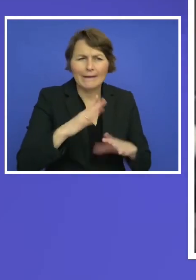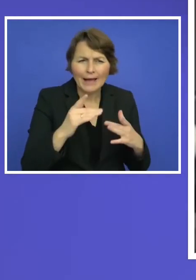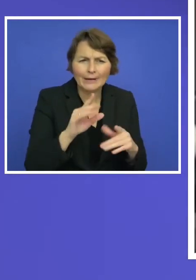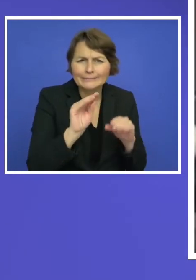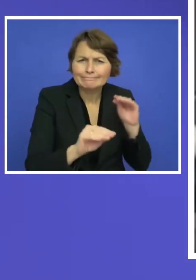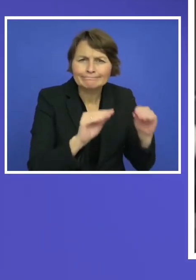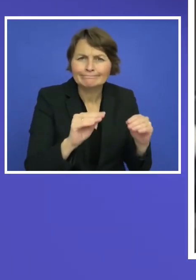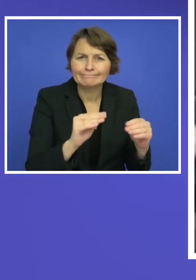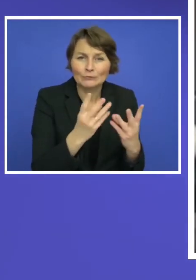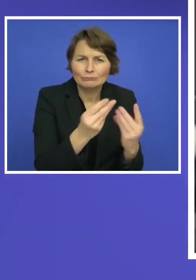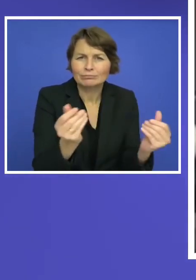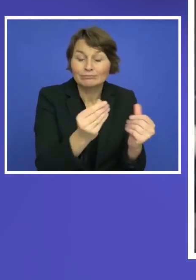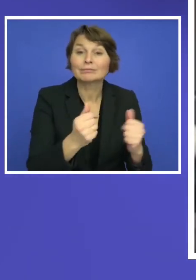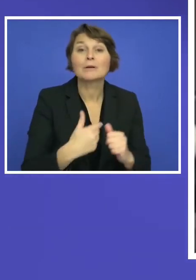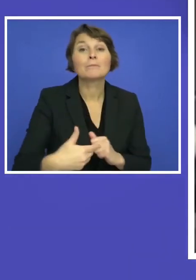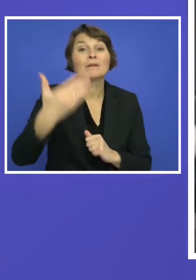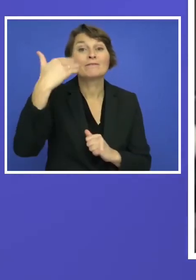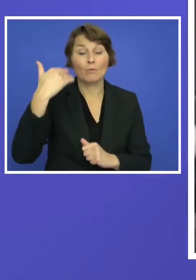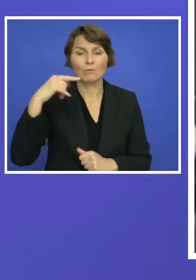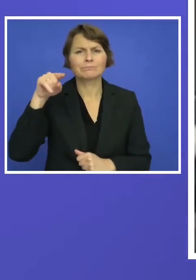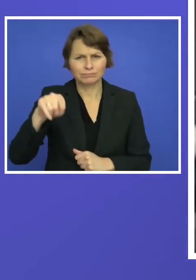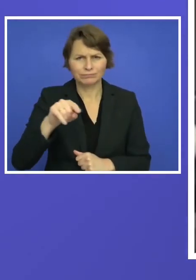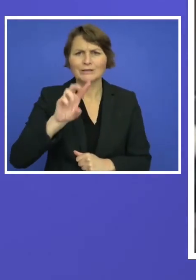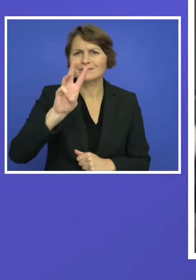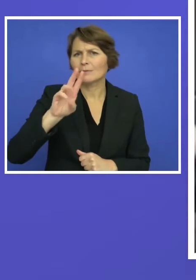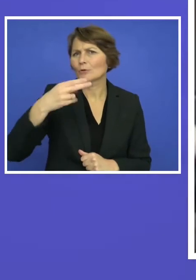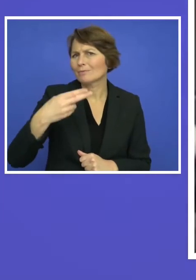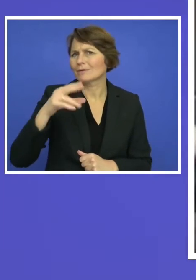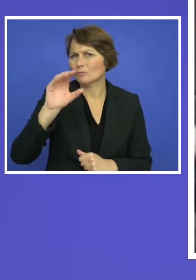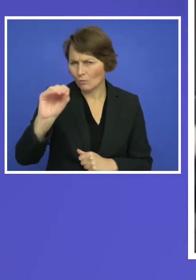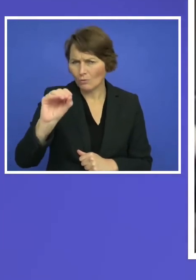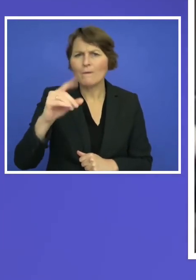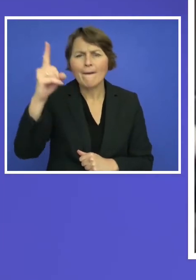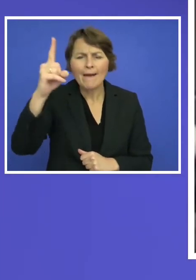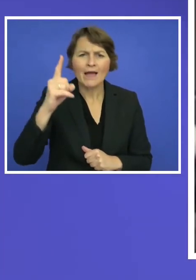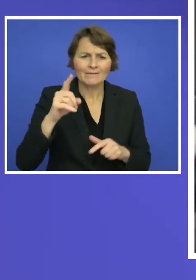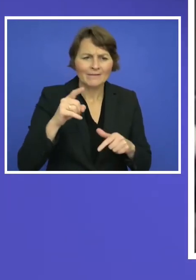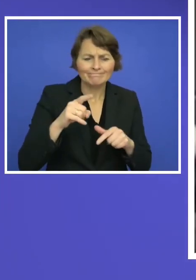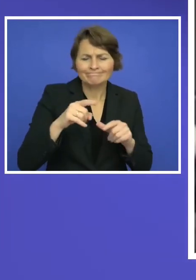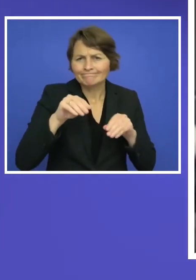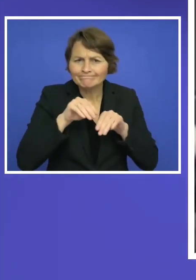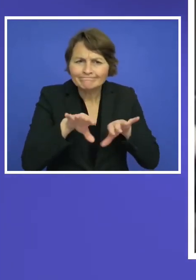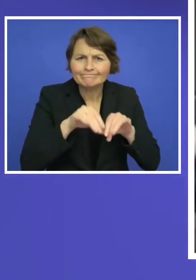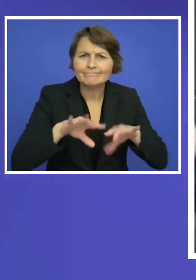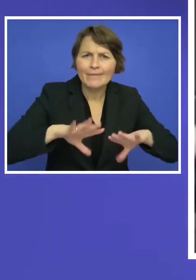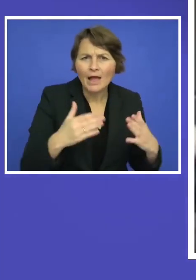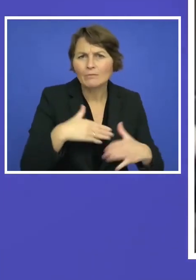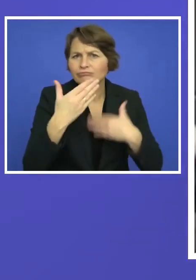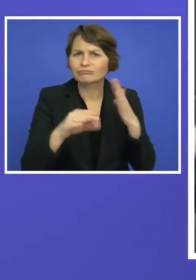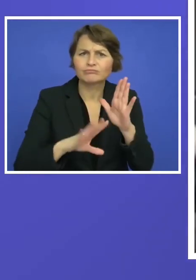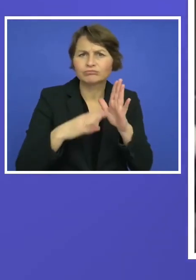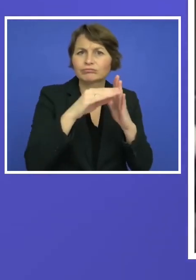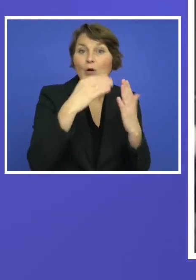in Geneva, where he shaped the WHO Global Cancer Control Strategy by engaging all relevant WHO programs at